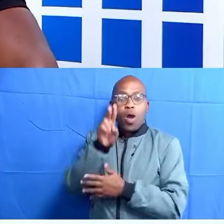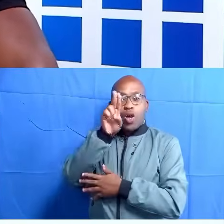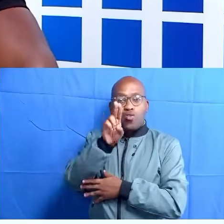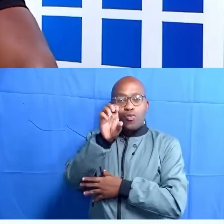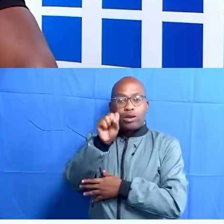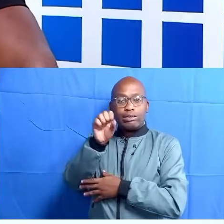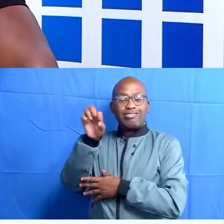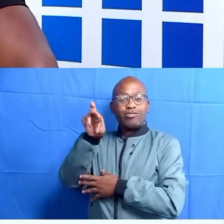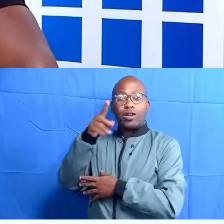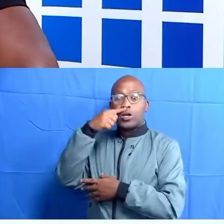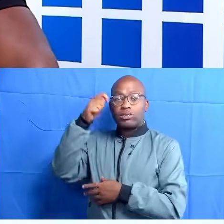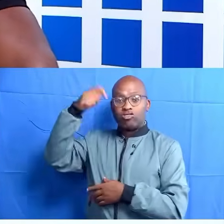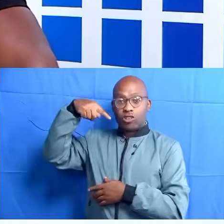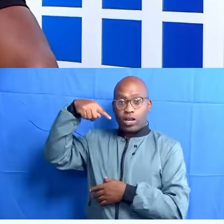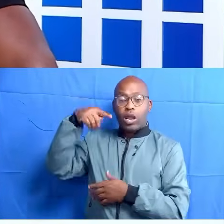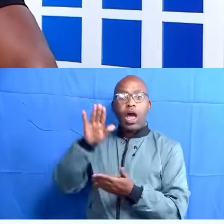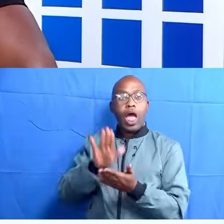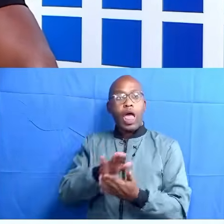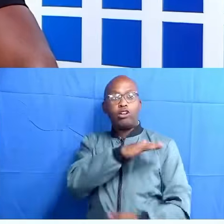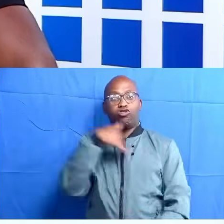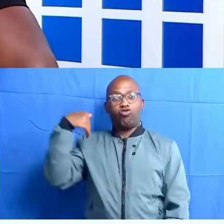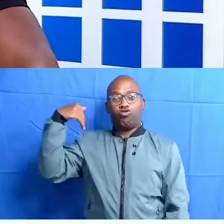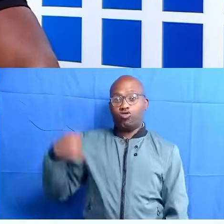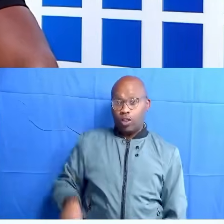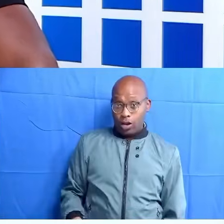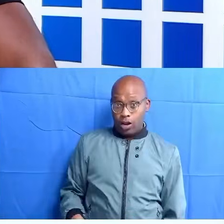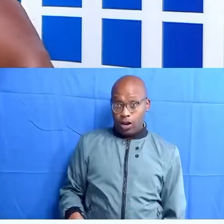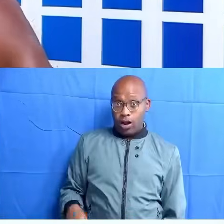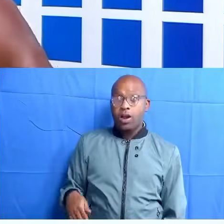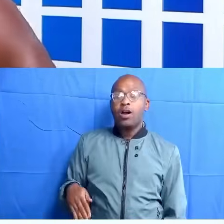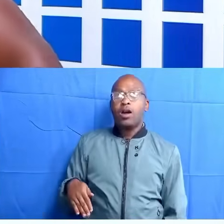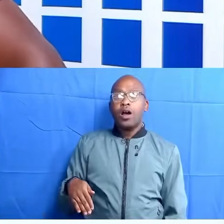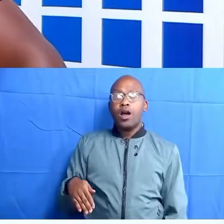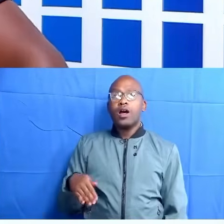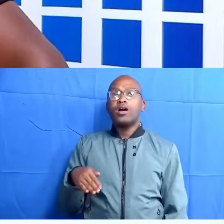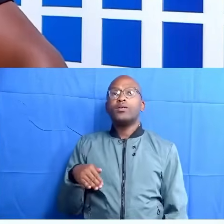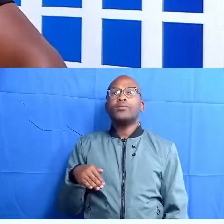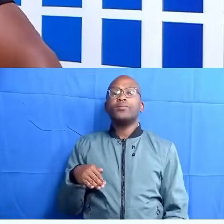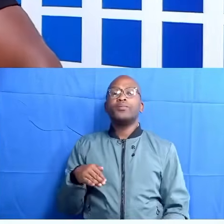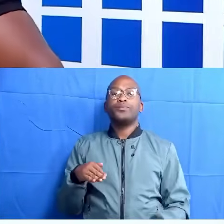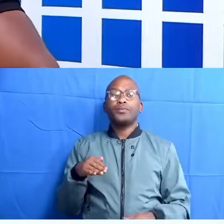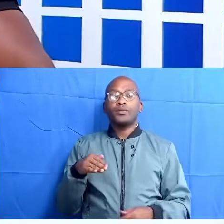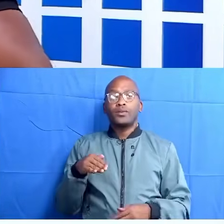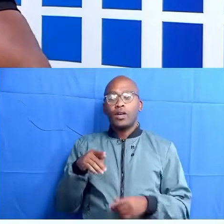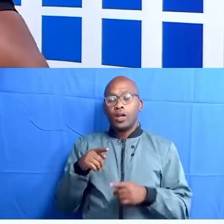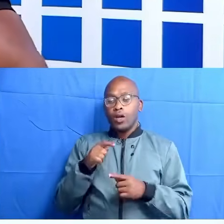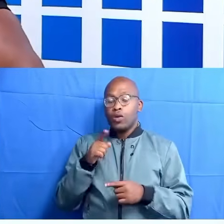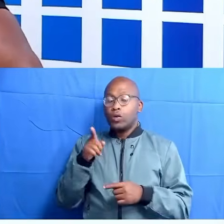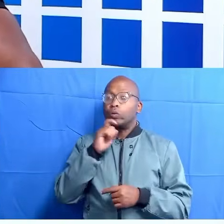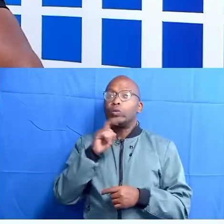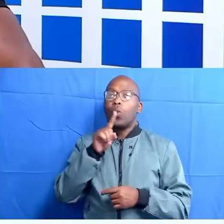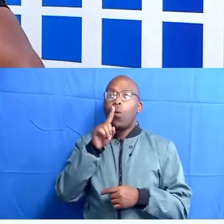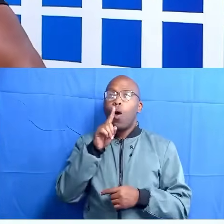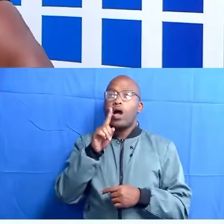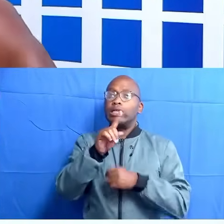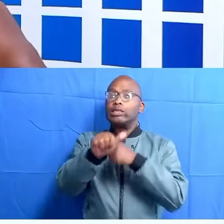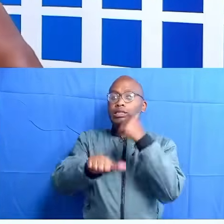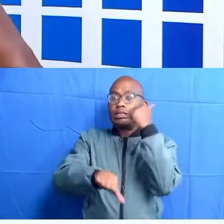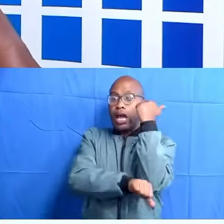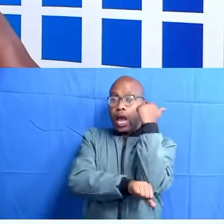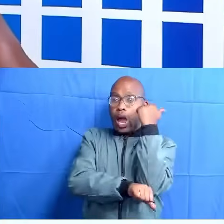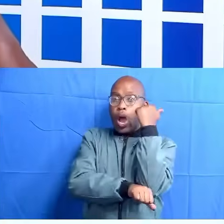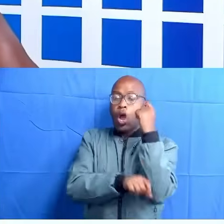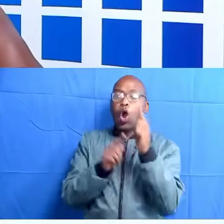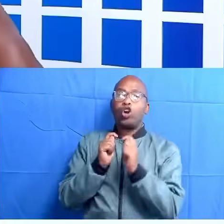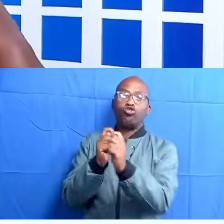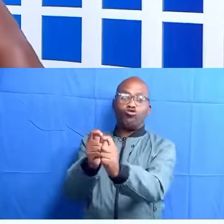supplies from China, USSR, through the Ho Chi Minh trade. So for this part, good